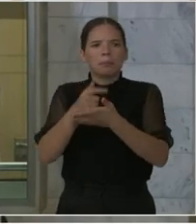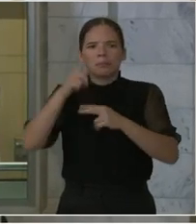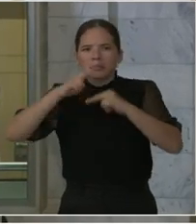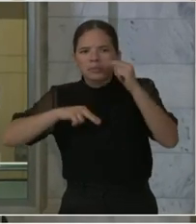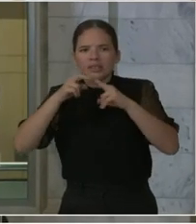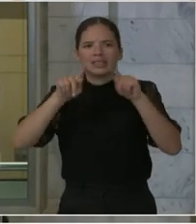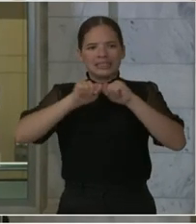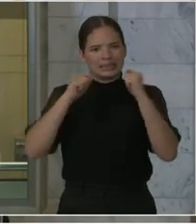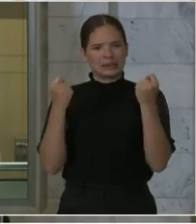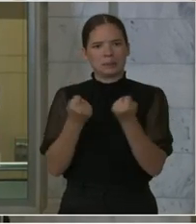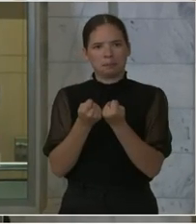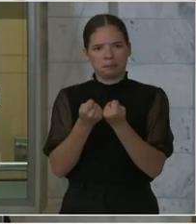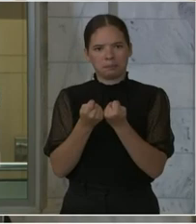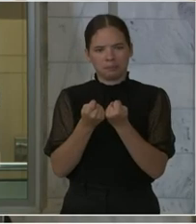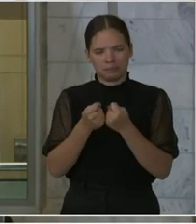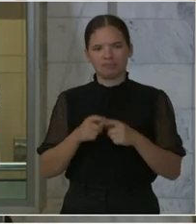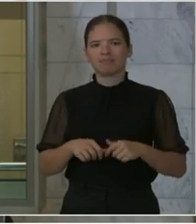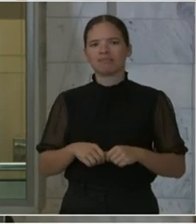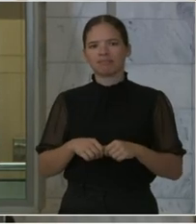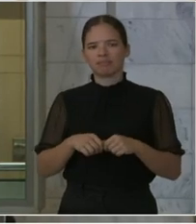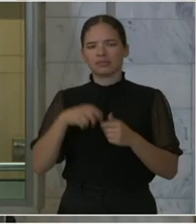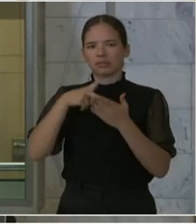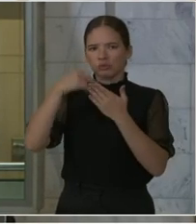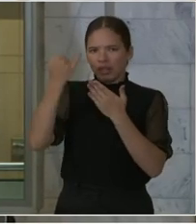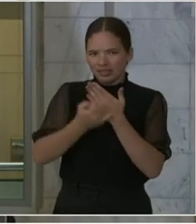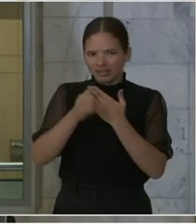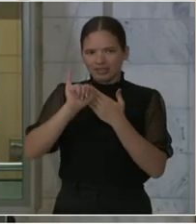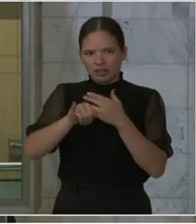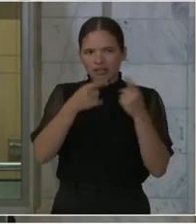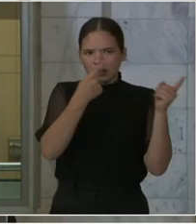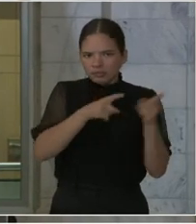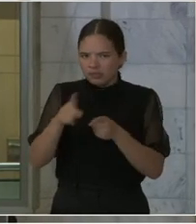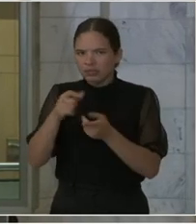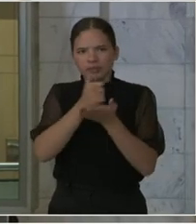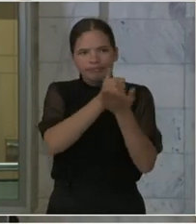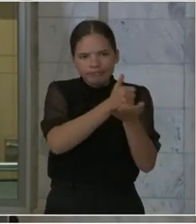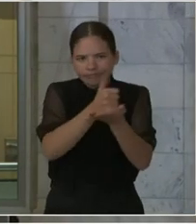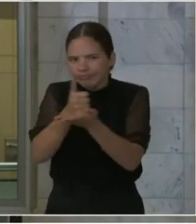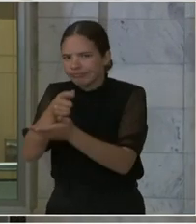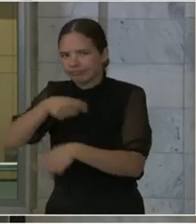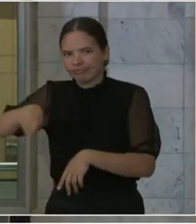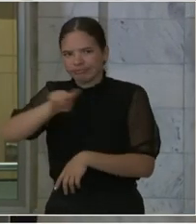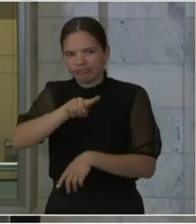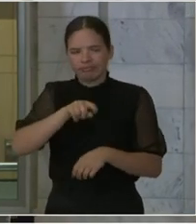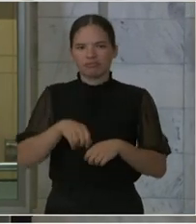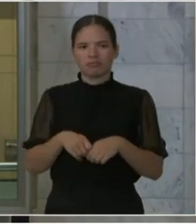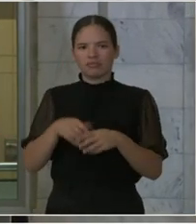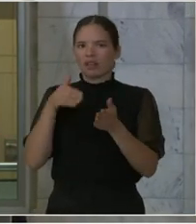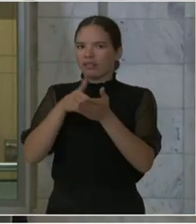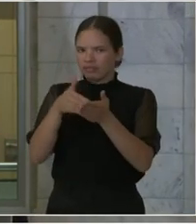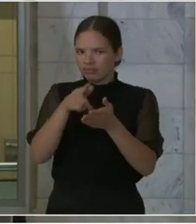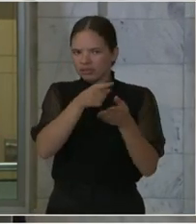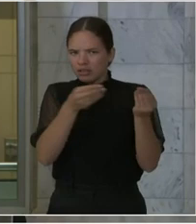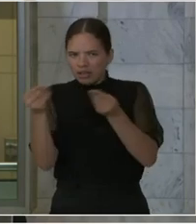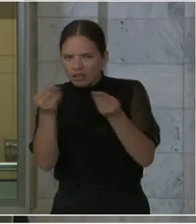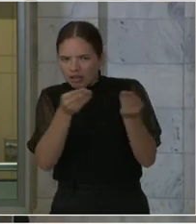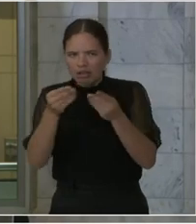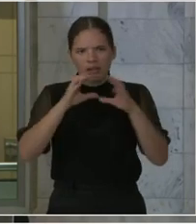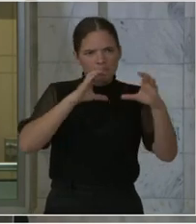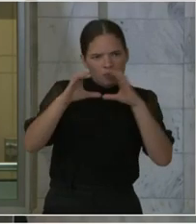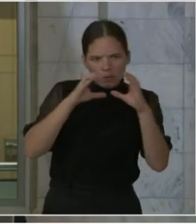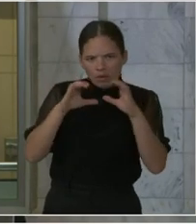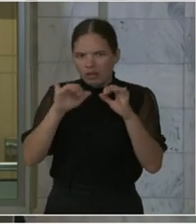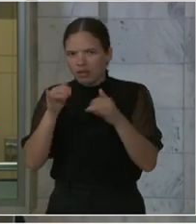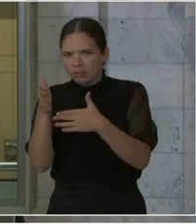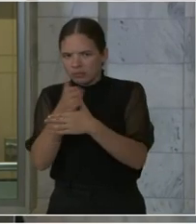that are happening. They are the conduit oftentimes between families and the rest of DC government. So